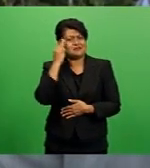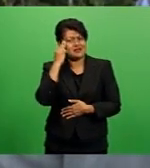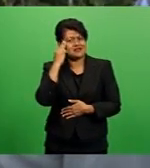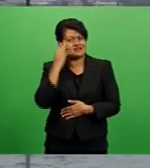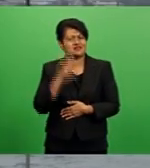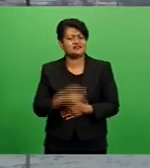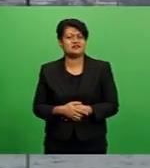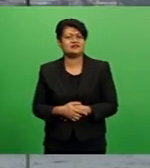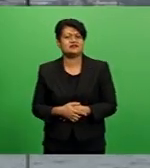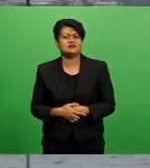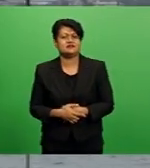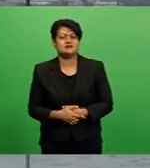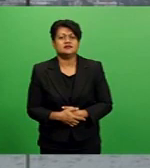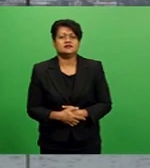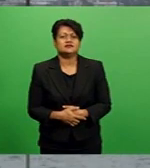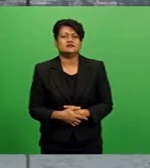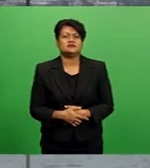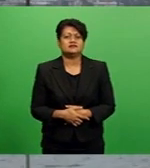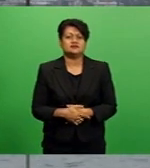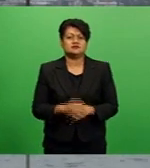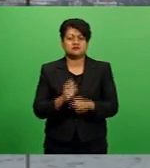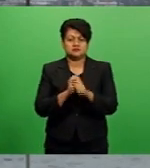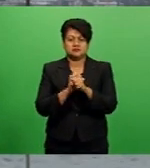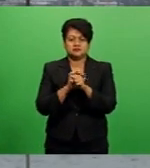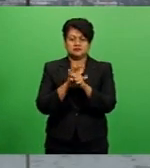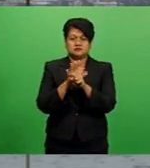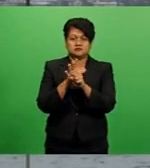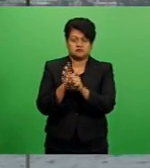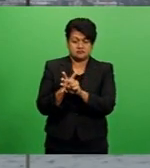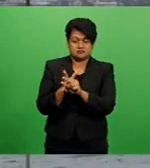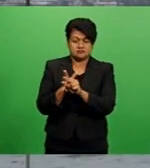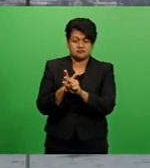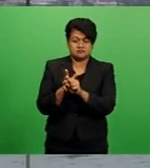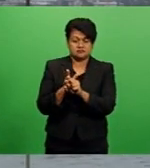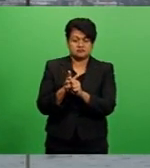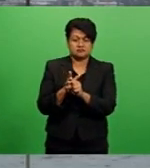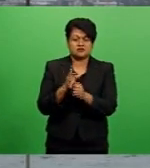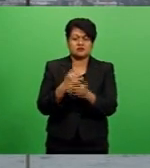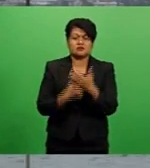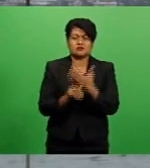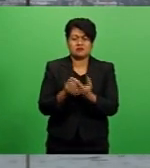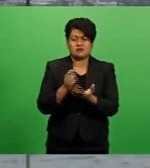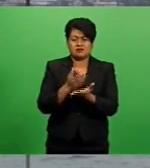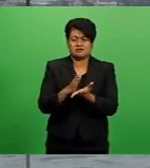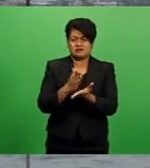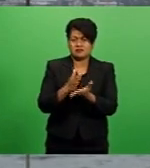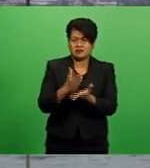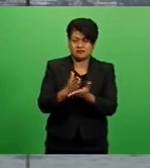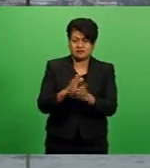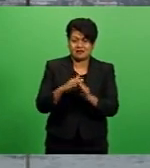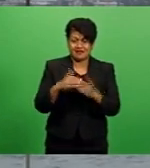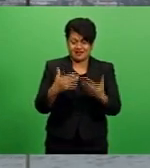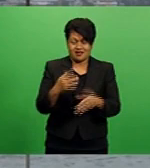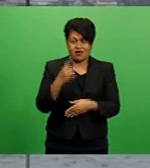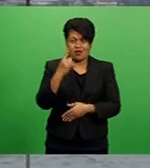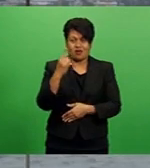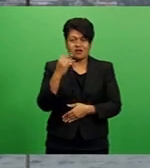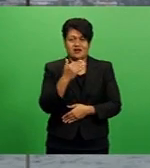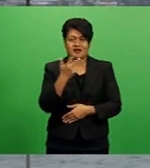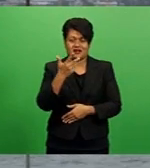FBC News. COVID-19 payouts through the Fiji National Provident Fund stand at $189